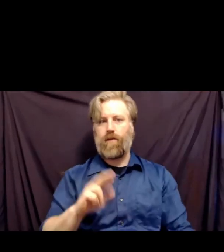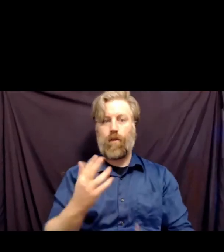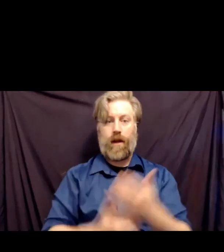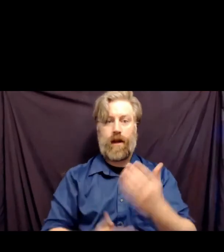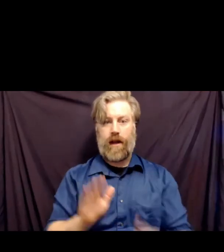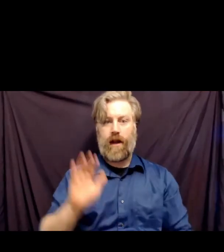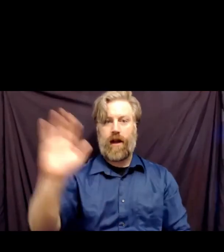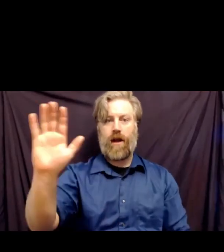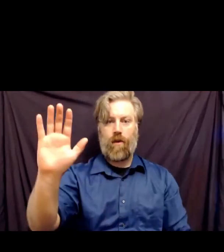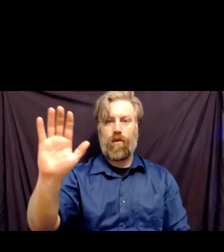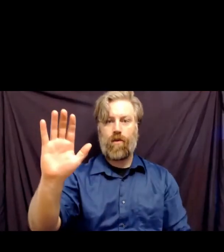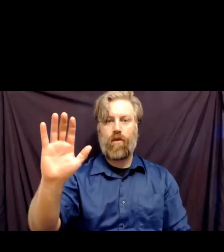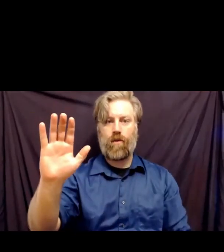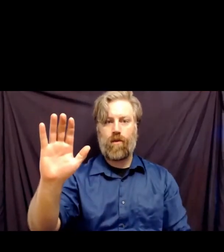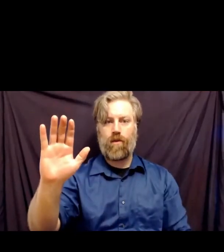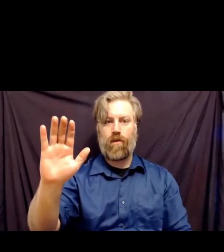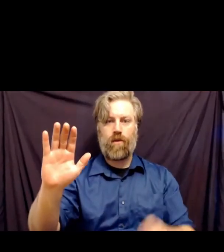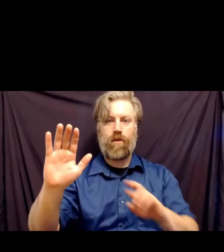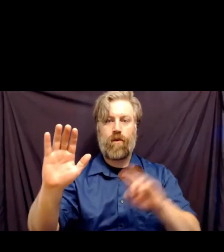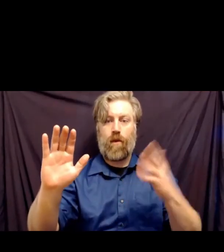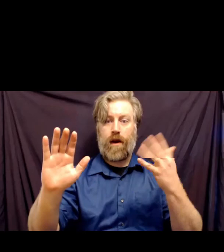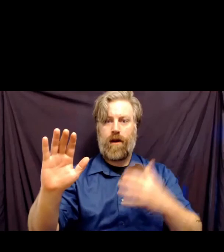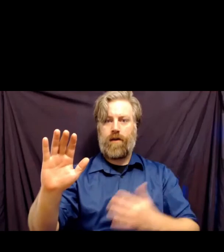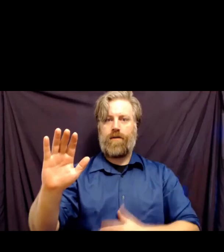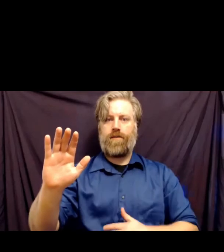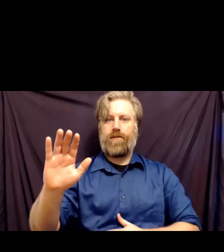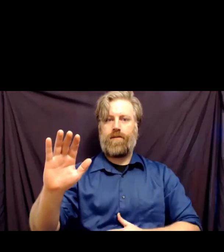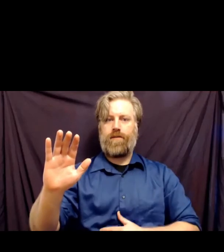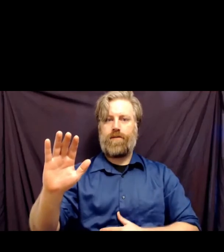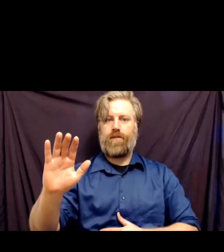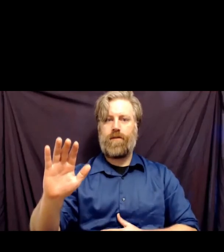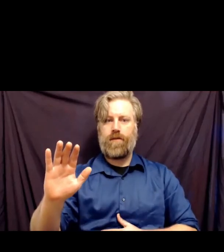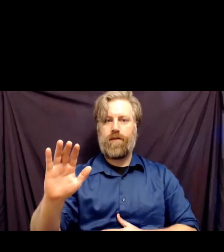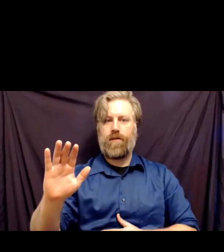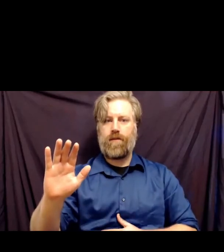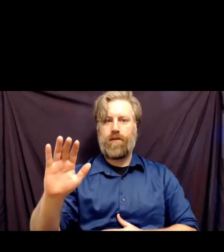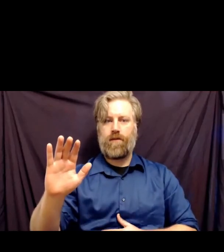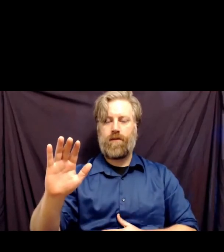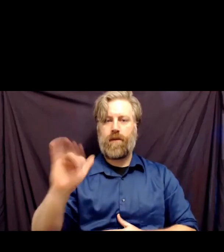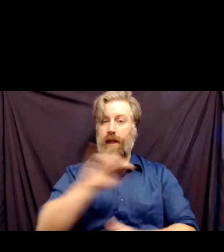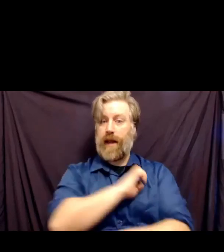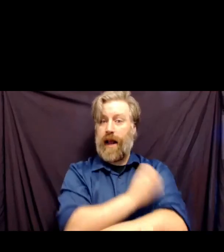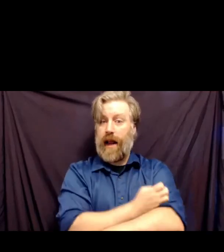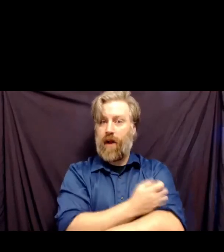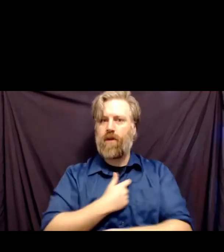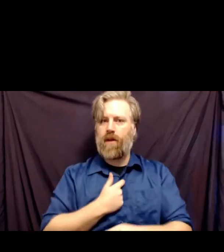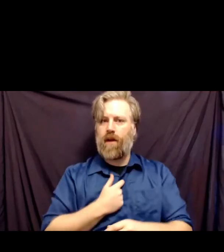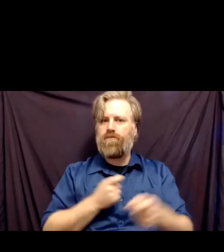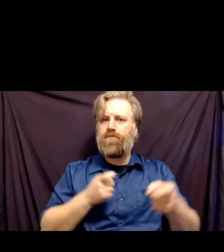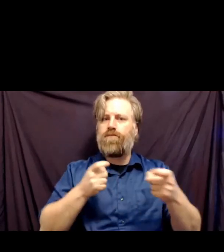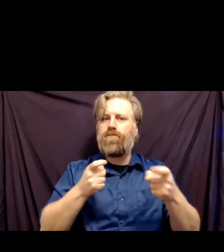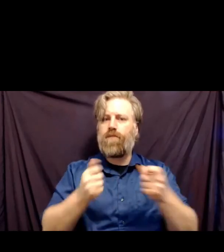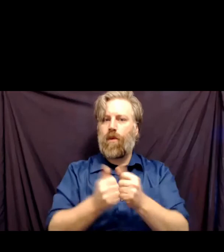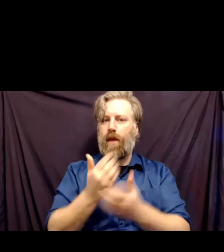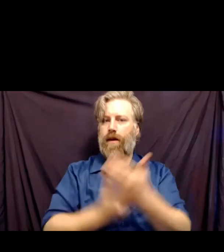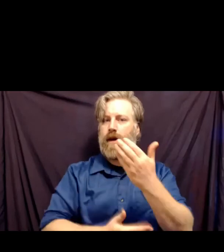left hand is in front of the lower dantian, and so that I'm just moving the energy with my hands. So I'm moving